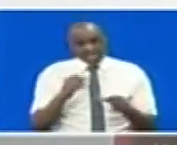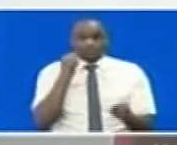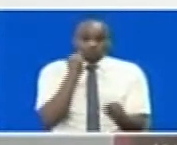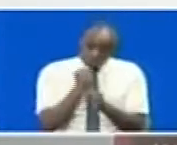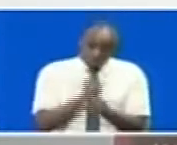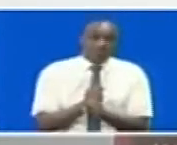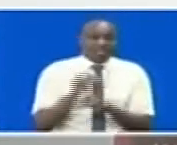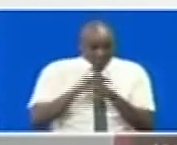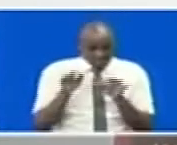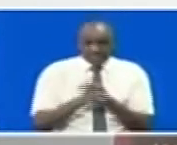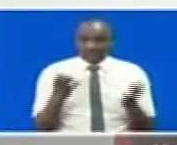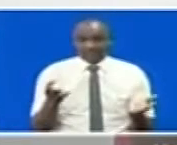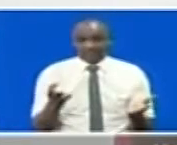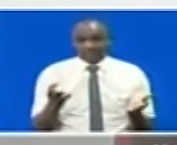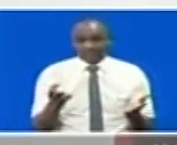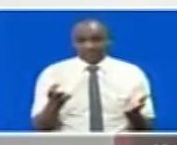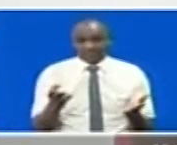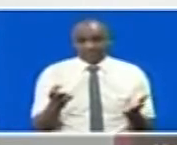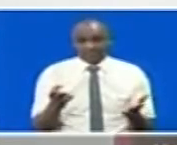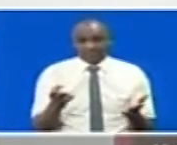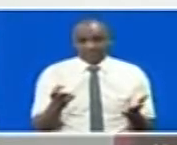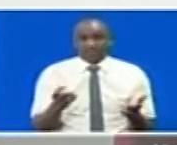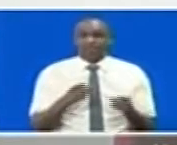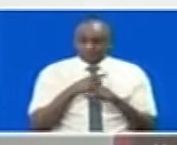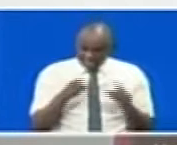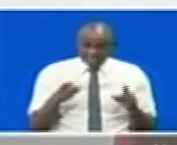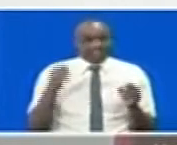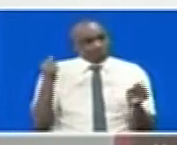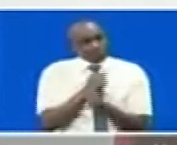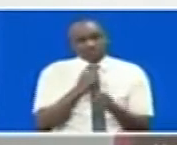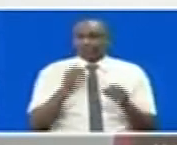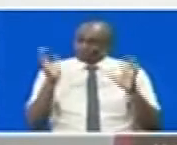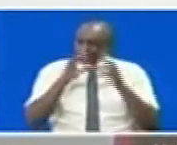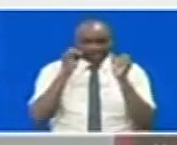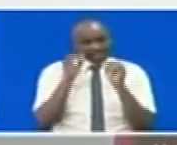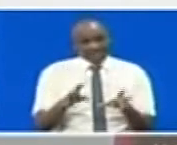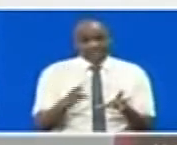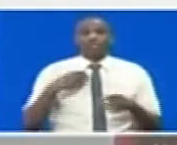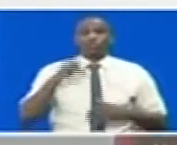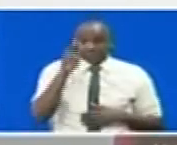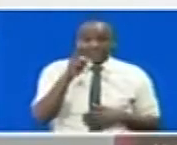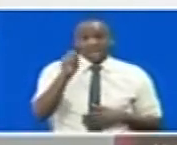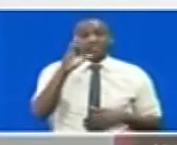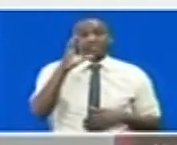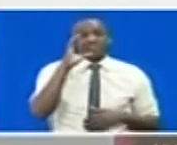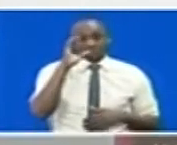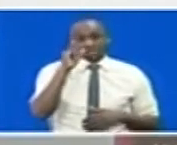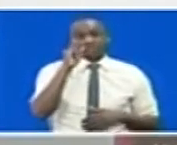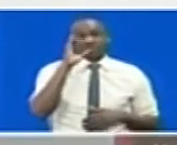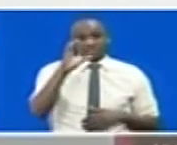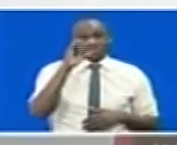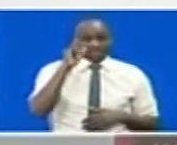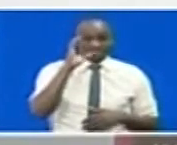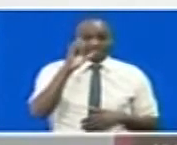done. Finally, it is not fair to just look at NCIC